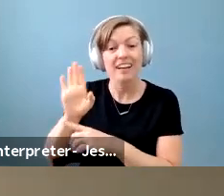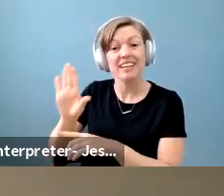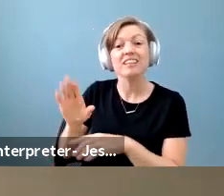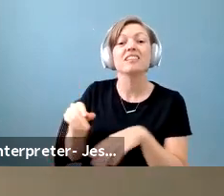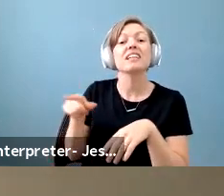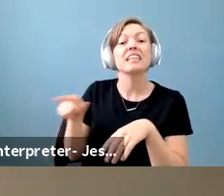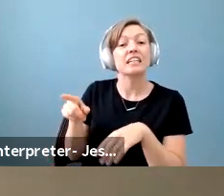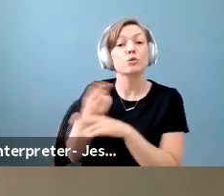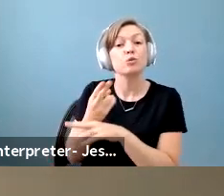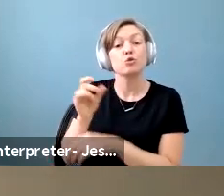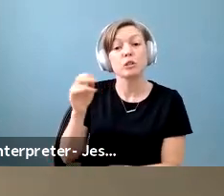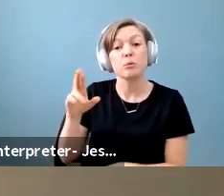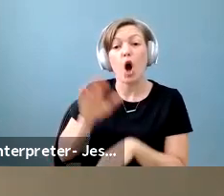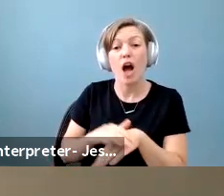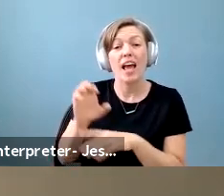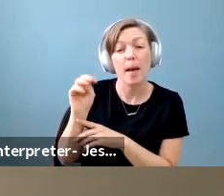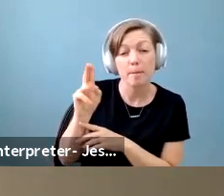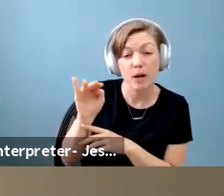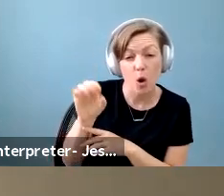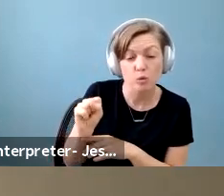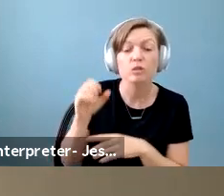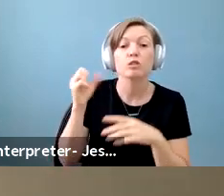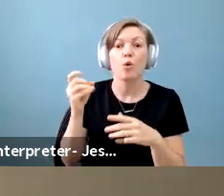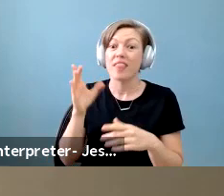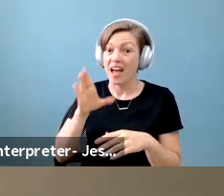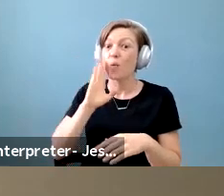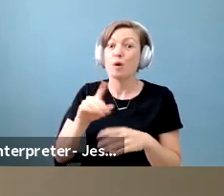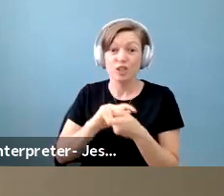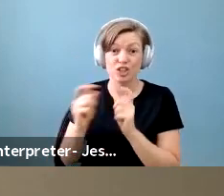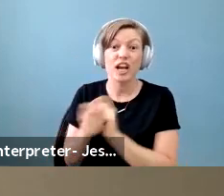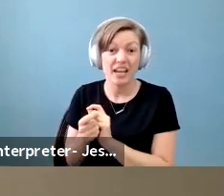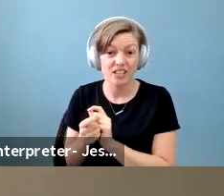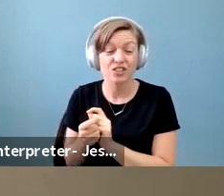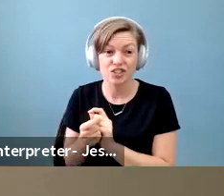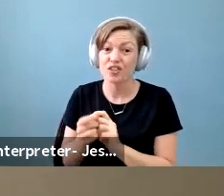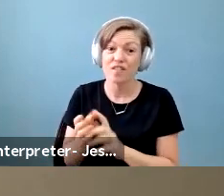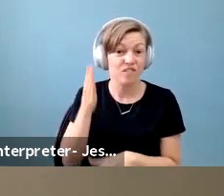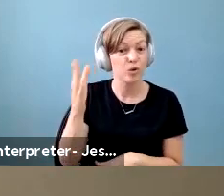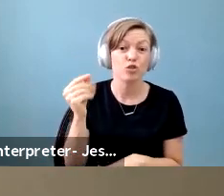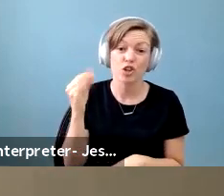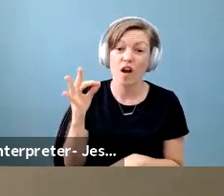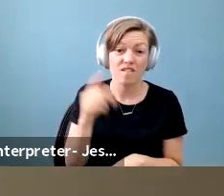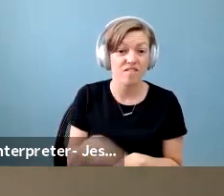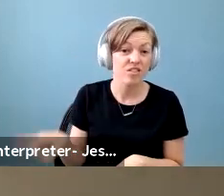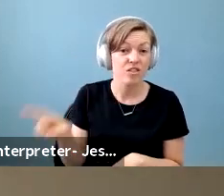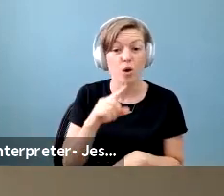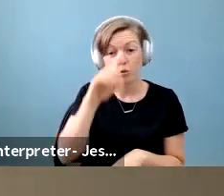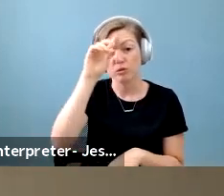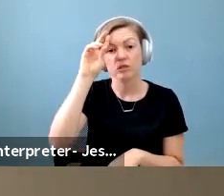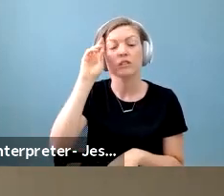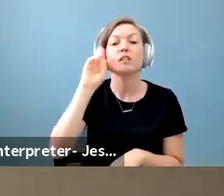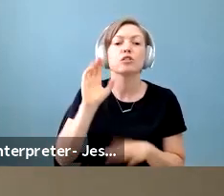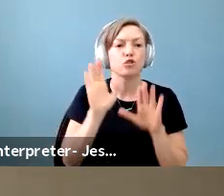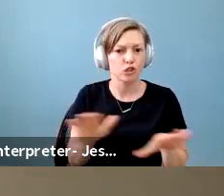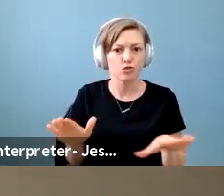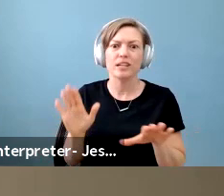on embryos. So conceivably that would change the future of those